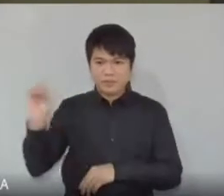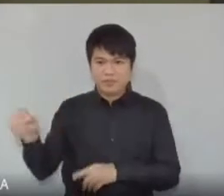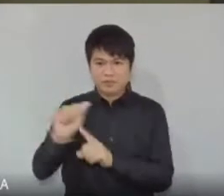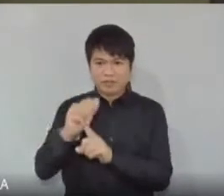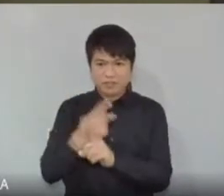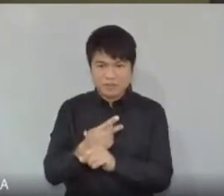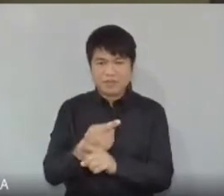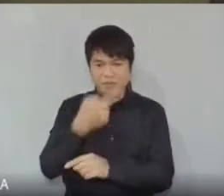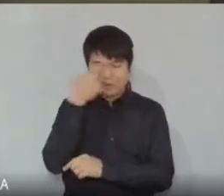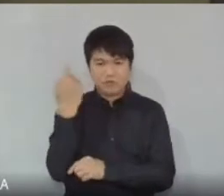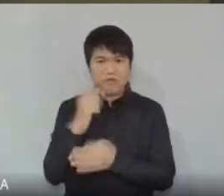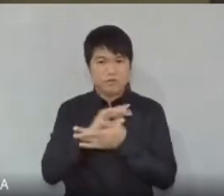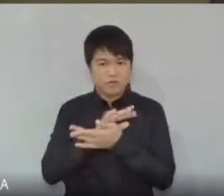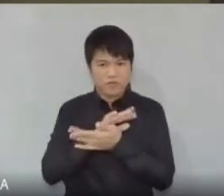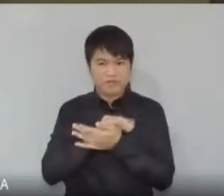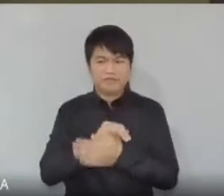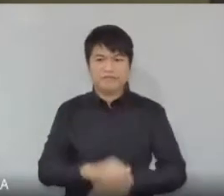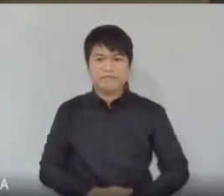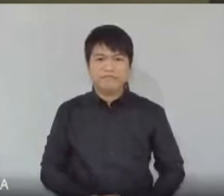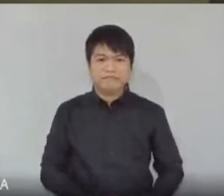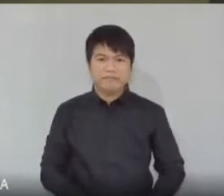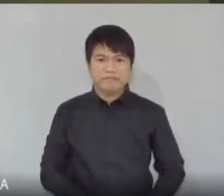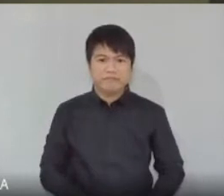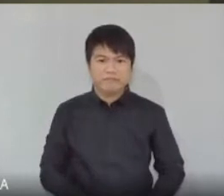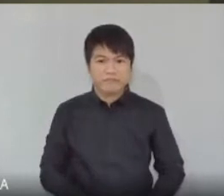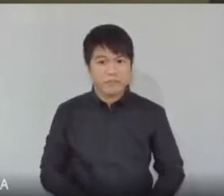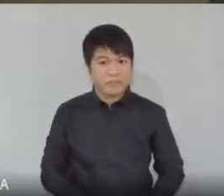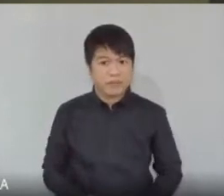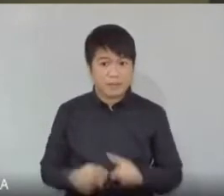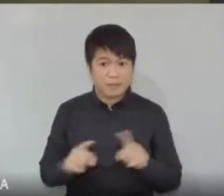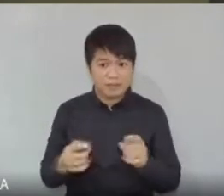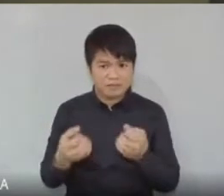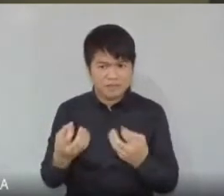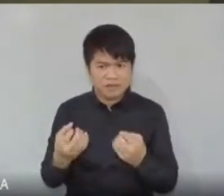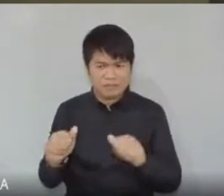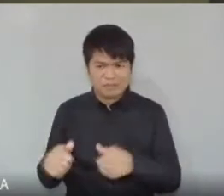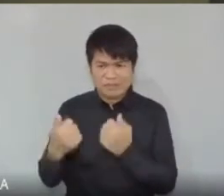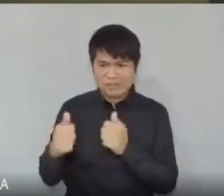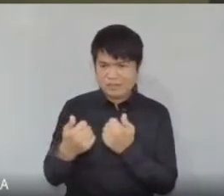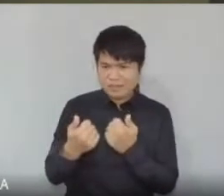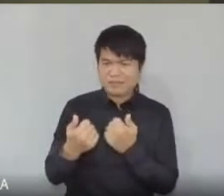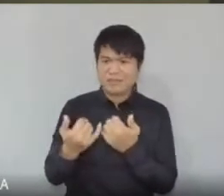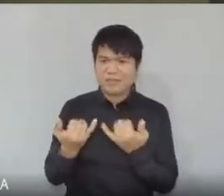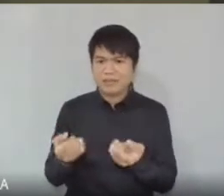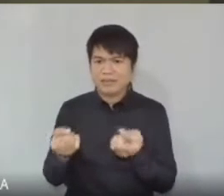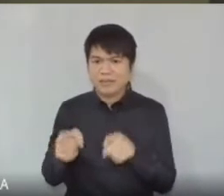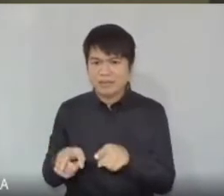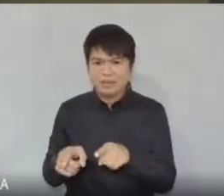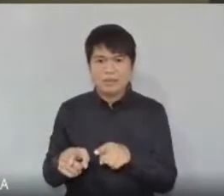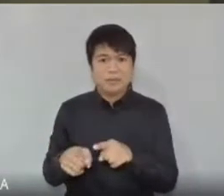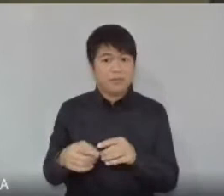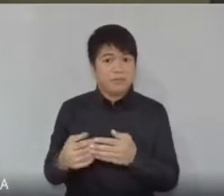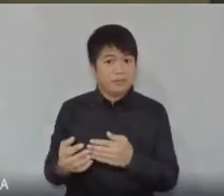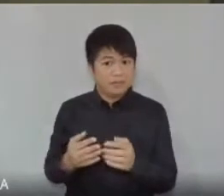government, scale and sustainability beyond pilot or small-scale implementations are yet to be demonstrated due to